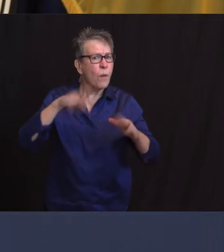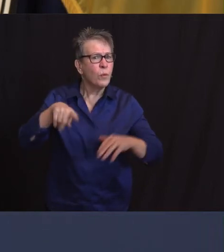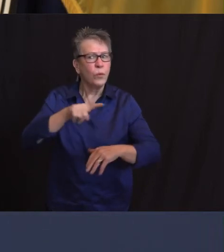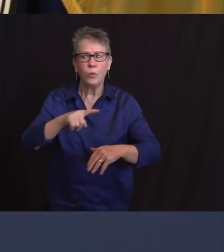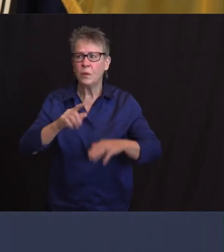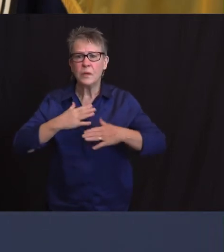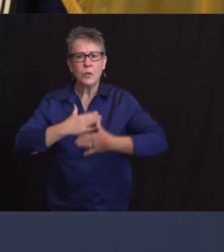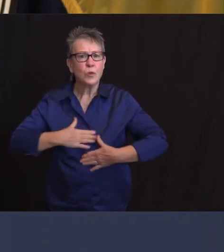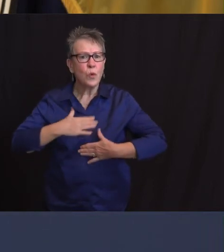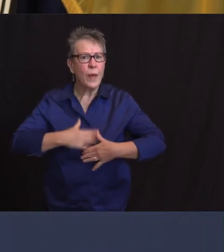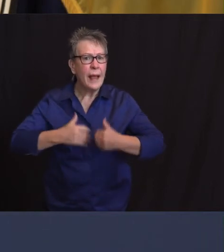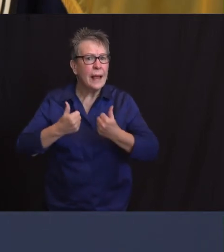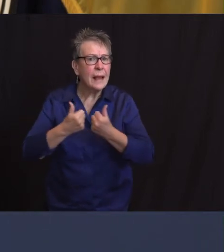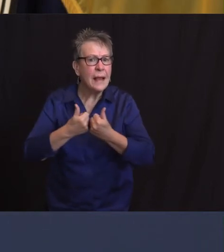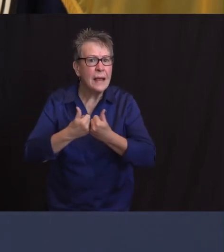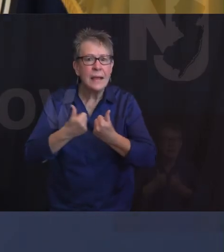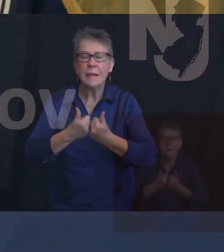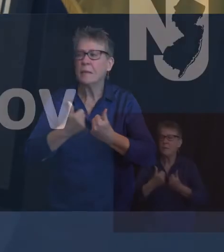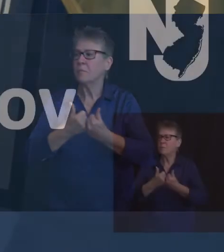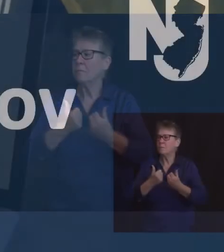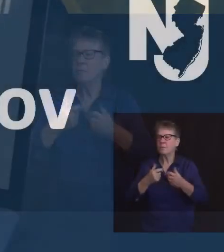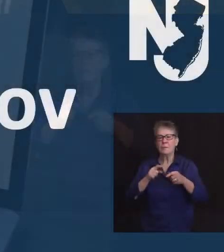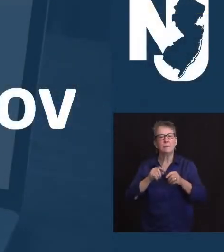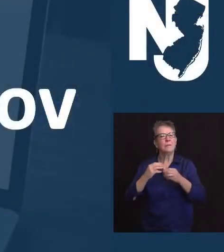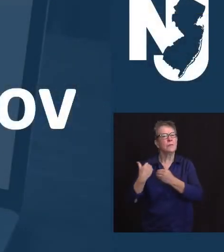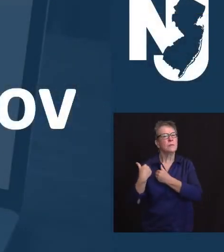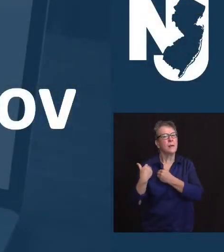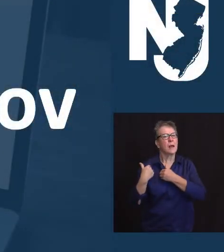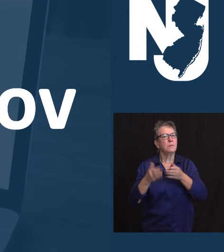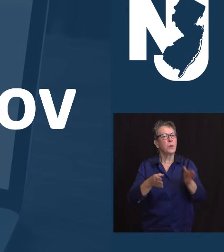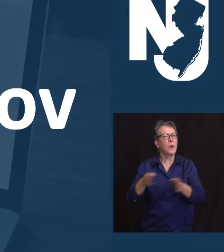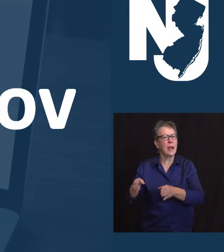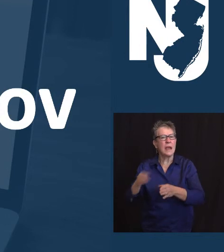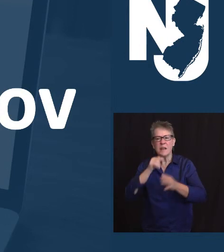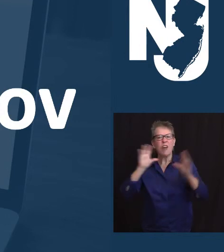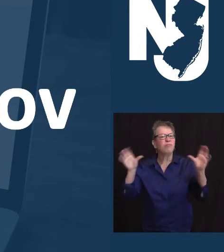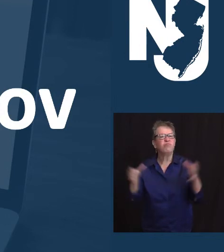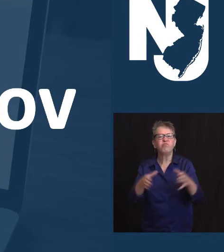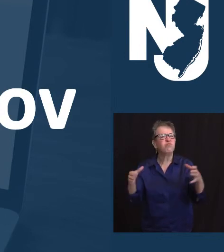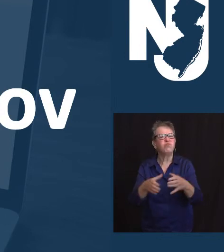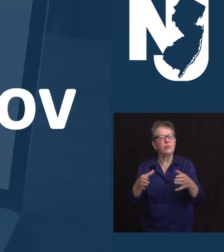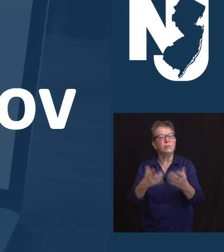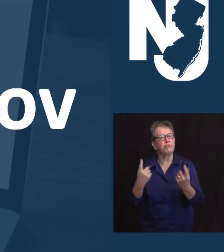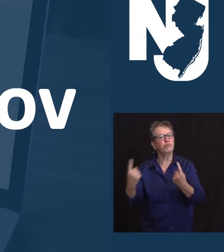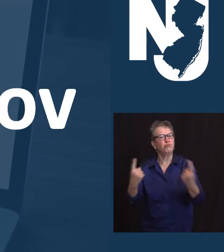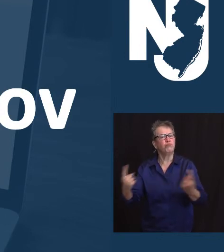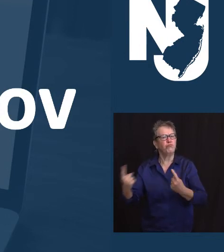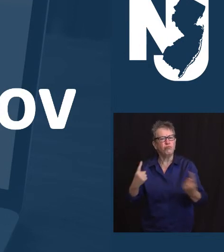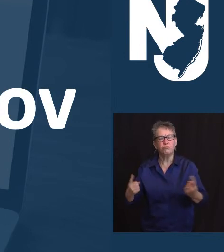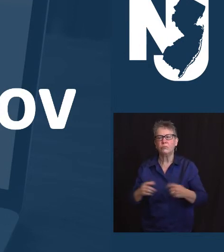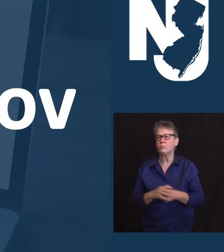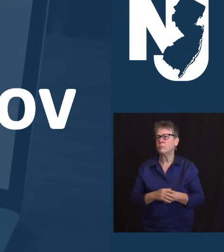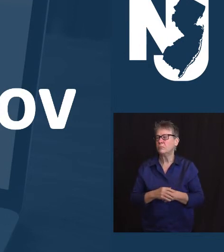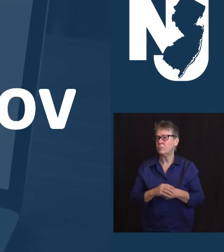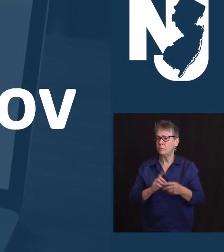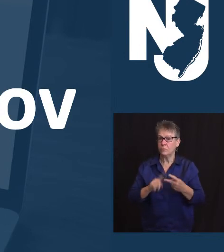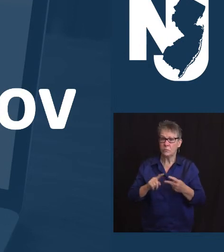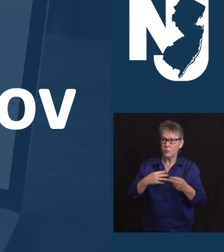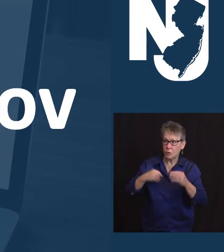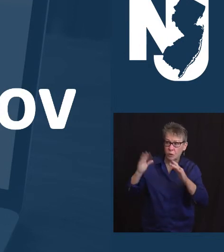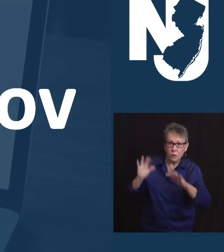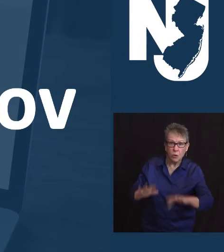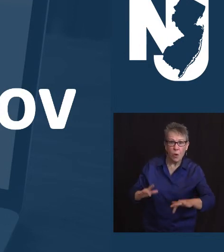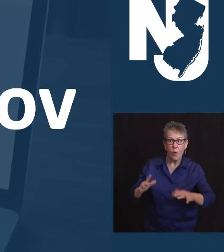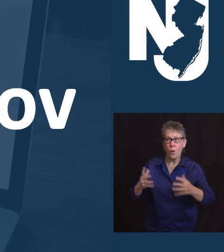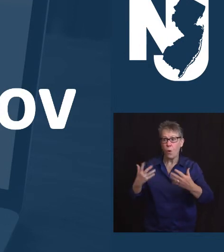an impact on some plans. Honored to be joined by the woman to my right, who needs no introduction, the Commissioner of the Department of Health, Judy Persicelli. To her